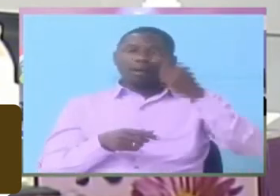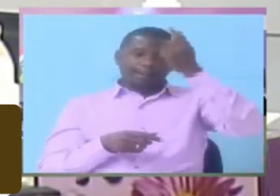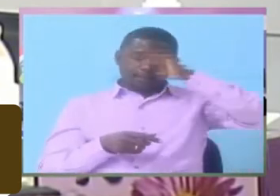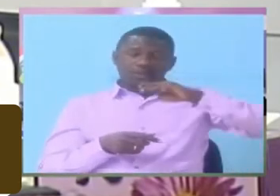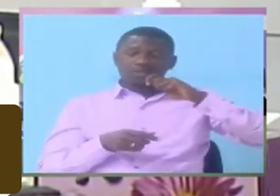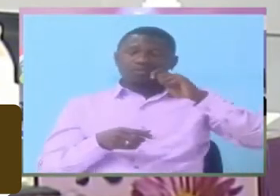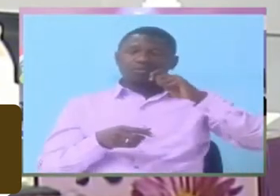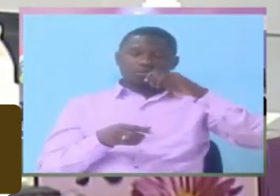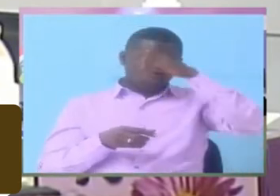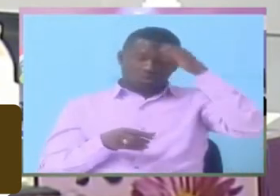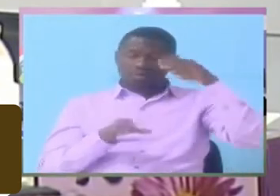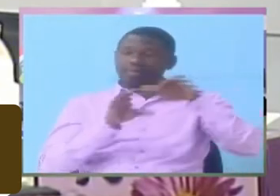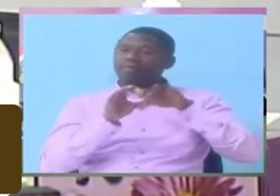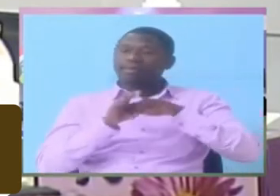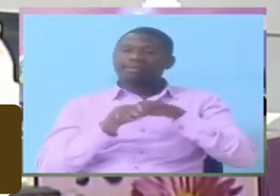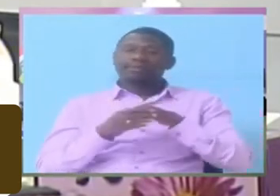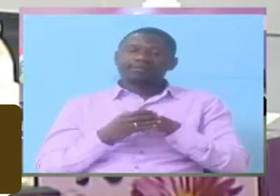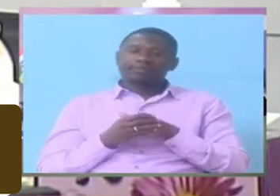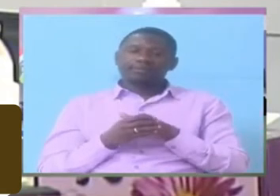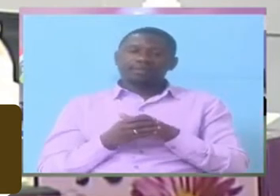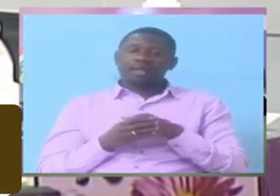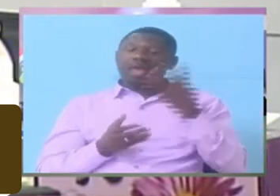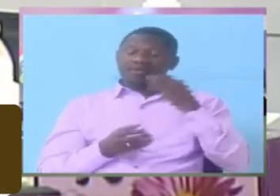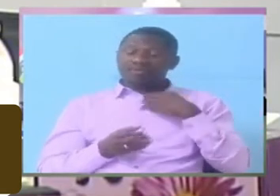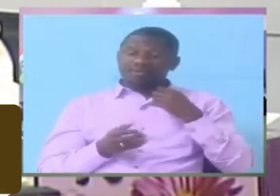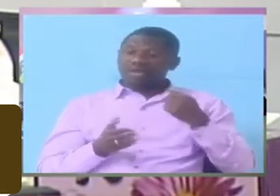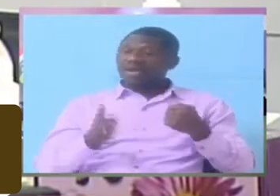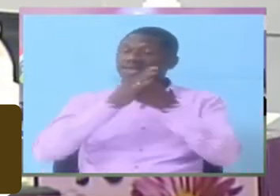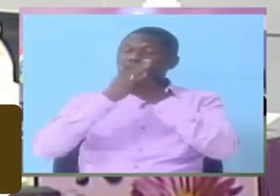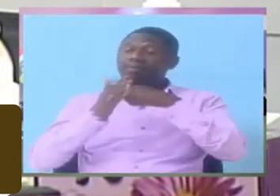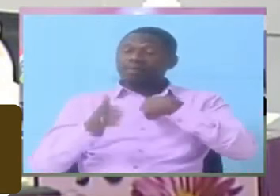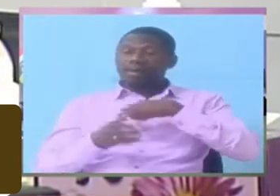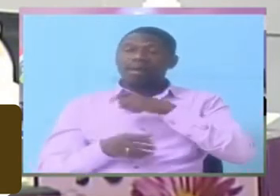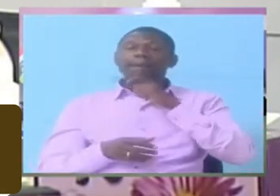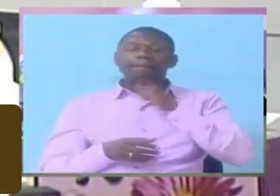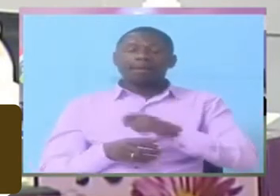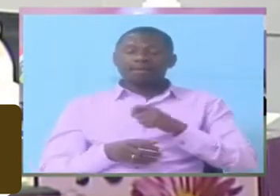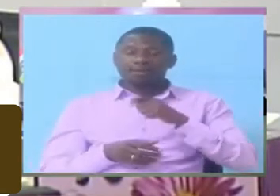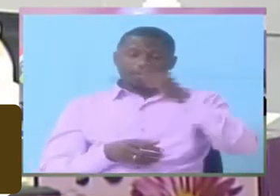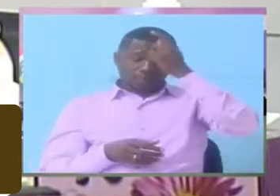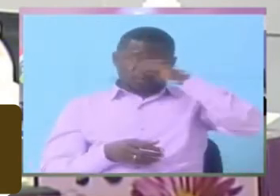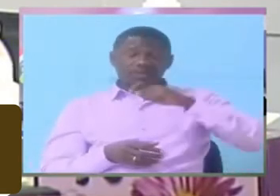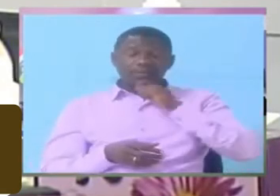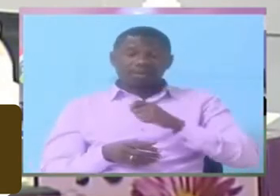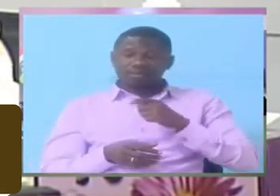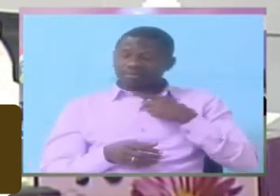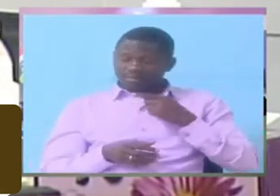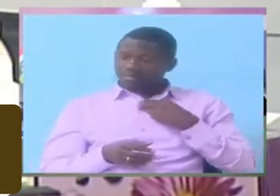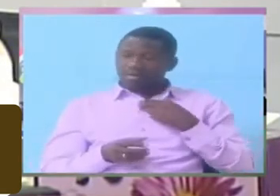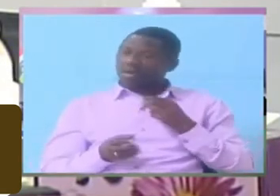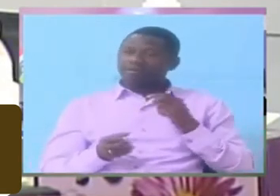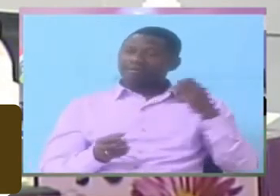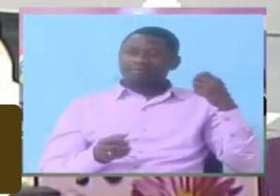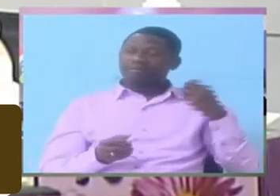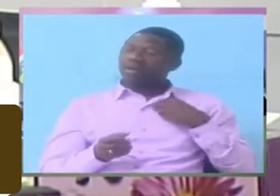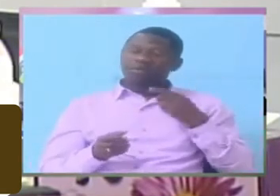kende kende ke wole mun na moluti. If you hit my men also I react. Katu nena molu ma do rong fana bukatu no je wonya.